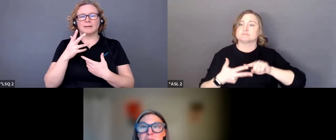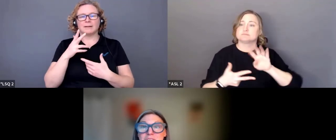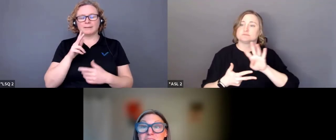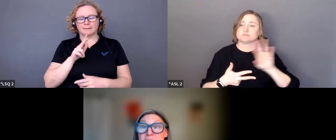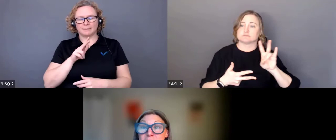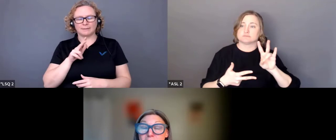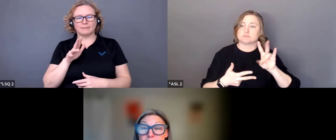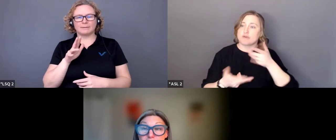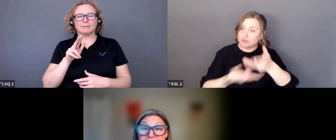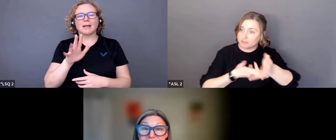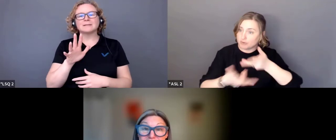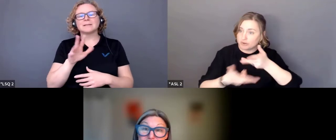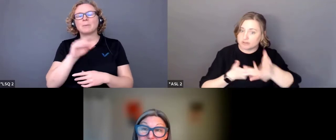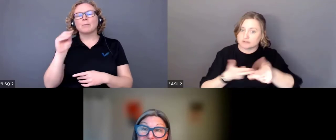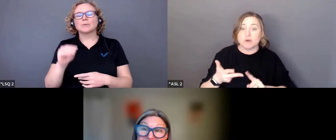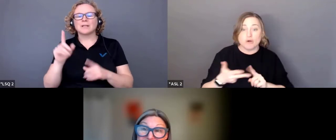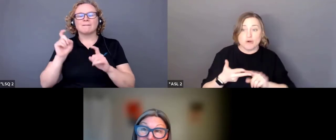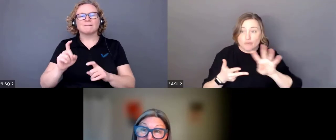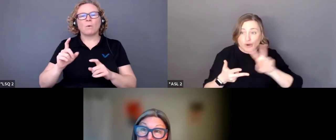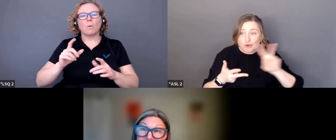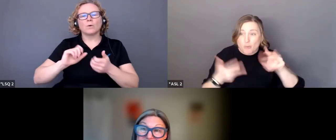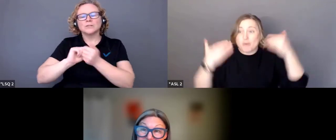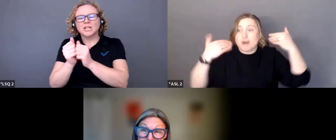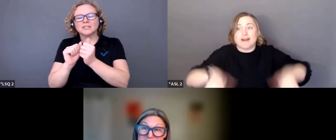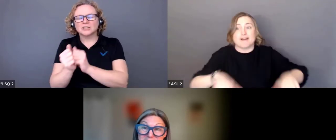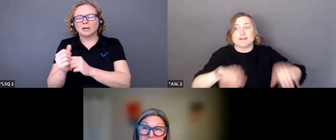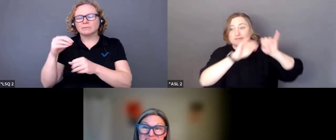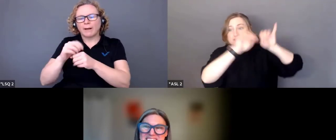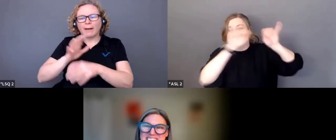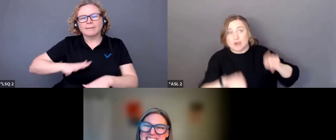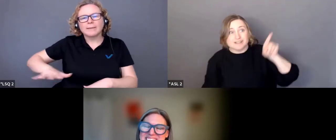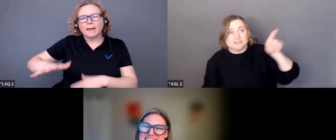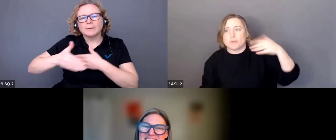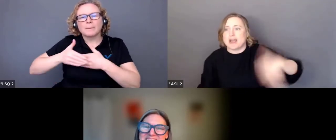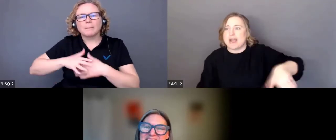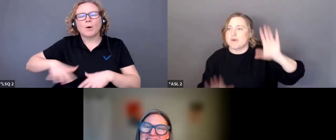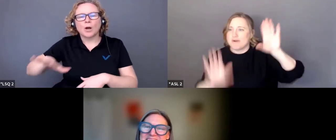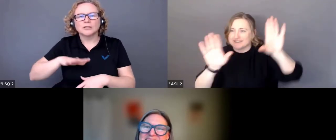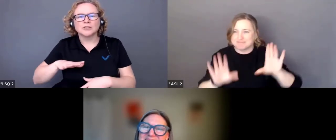the interpersonal, 42 at the institutional. That's pretty great.